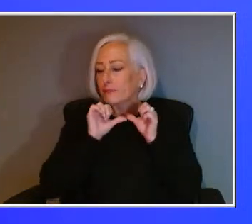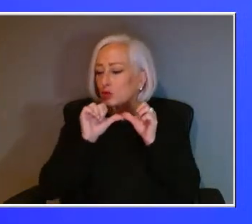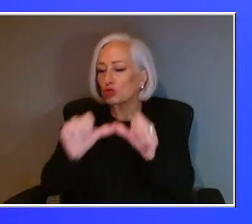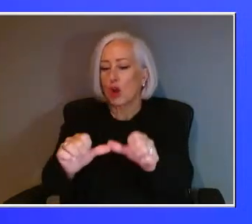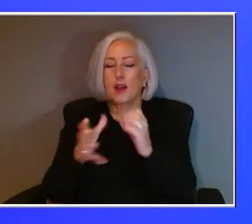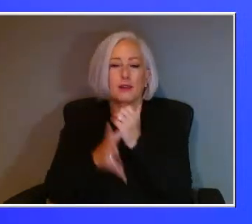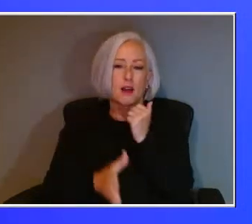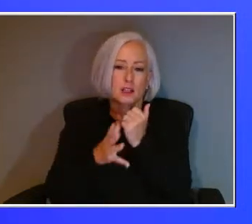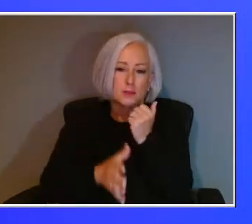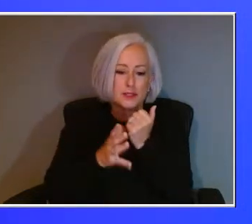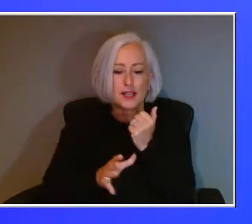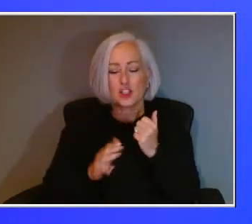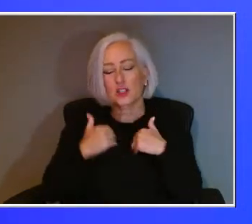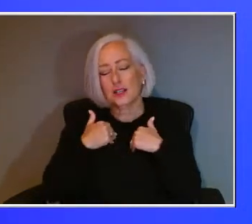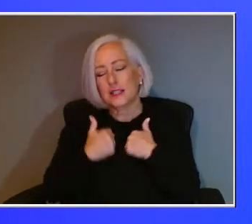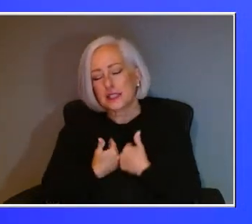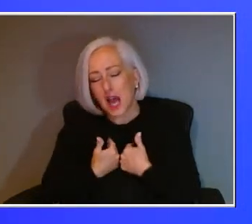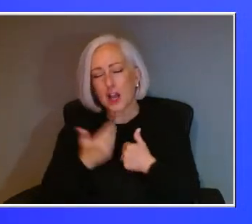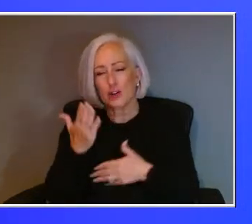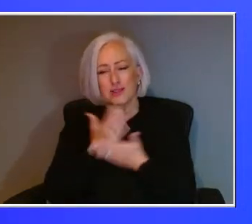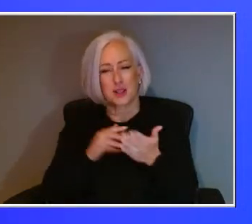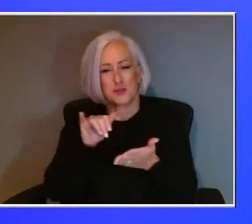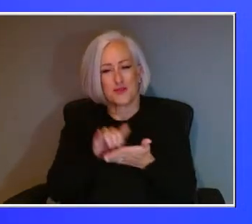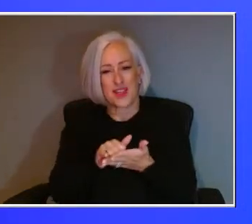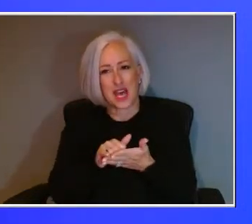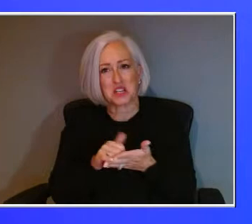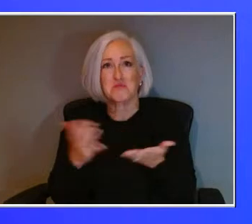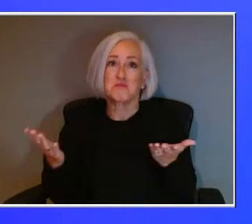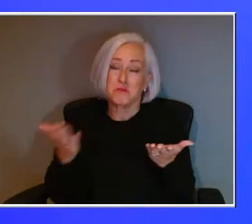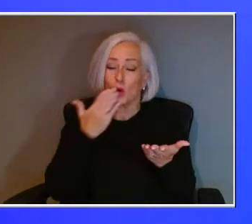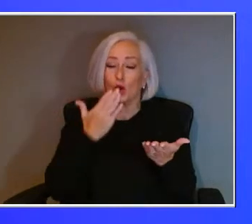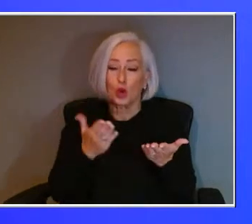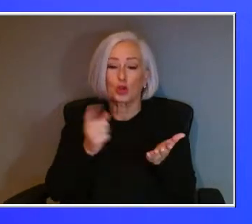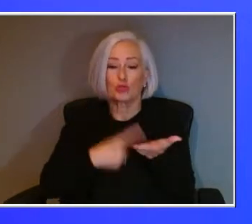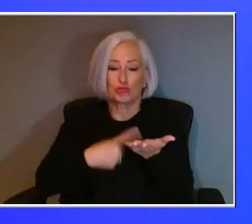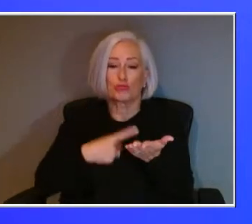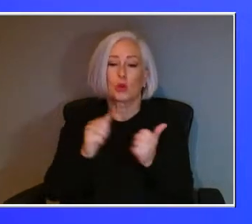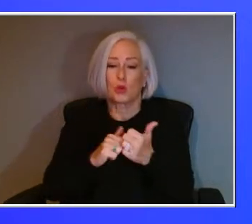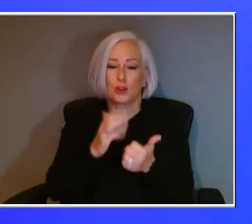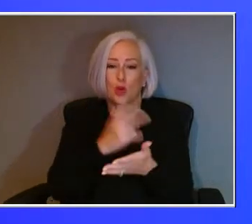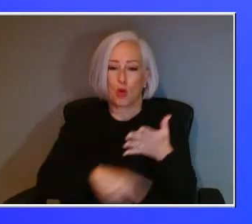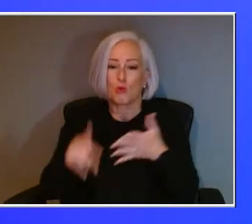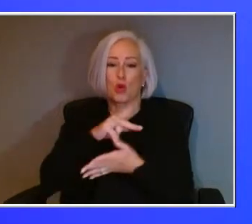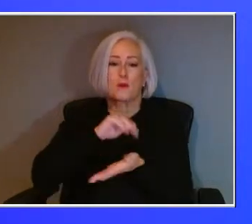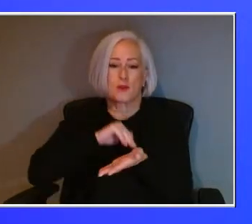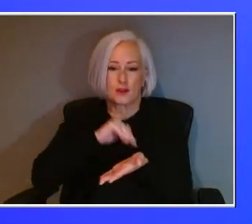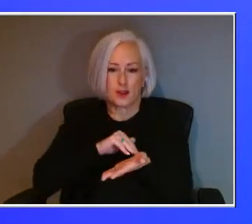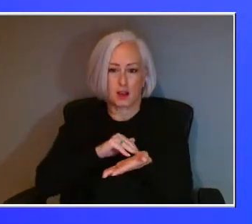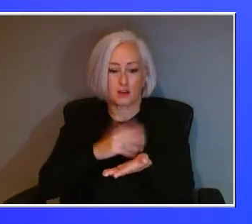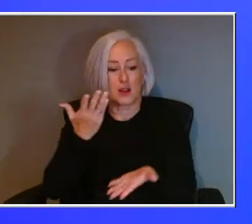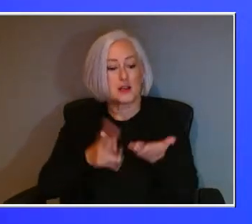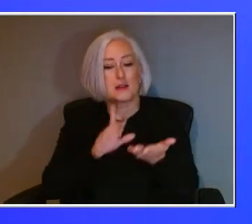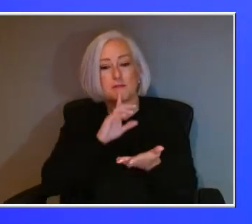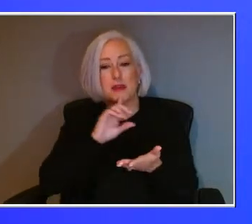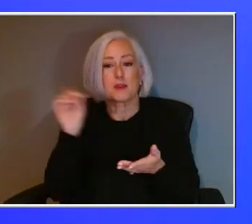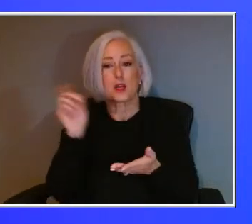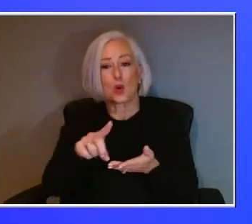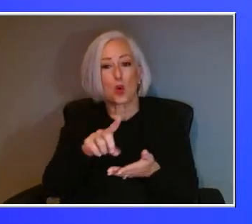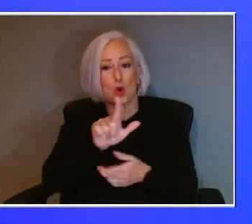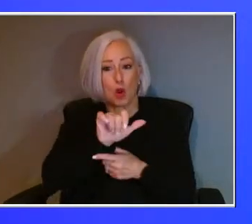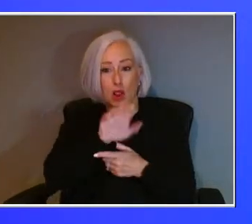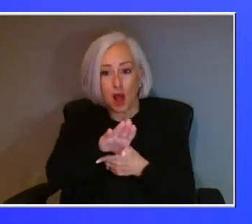or some other constitutional symptoms, then it's good to discuss with your primary care physician. They may order labs and see if you're anemic. Then